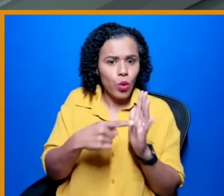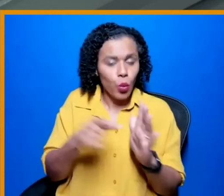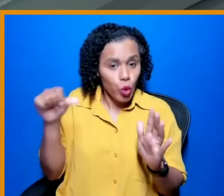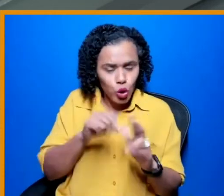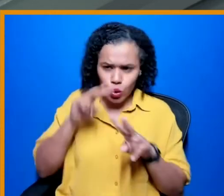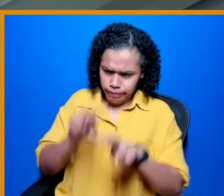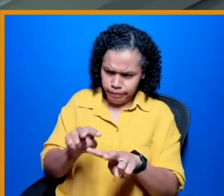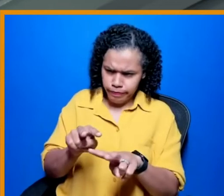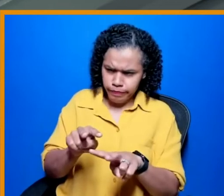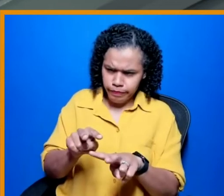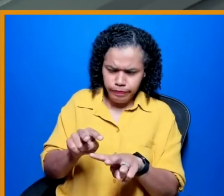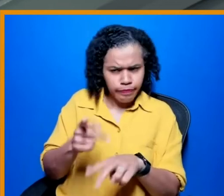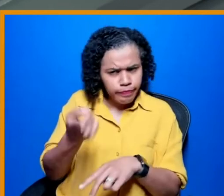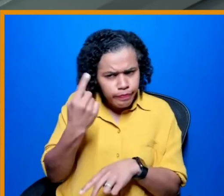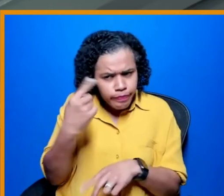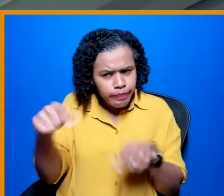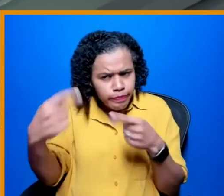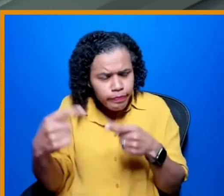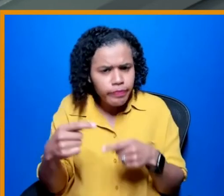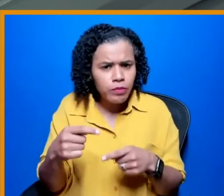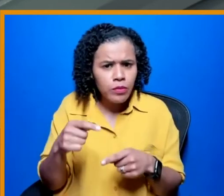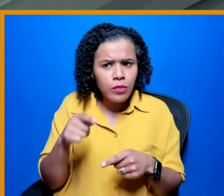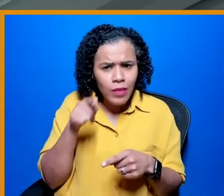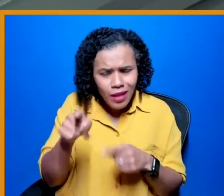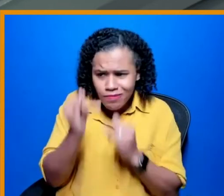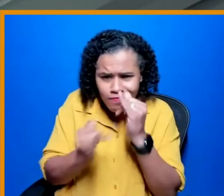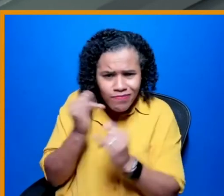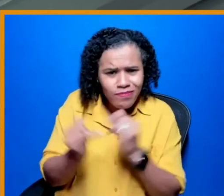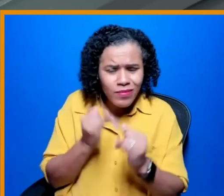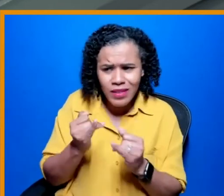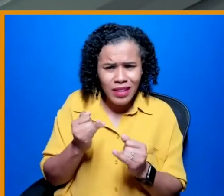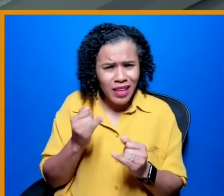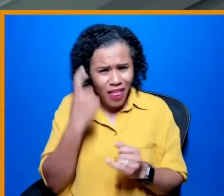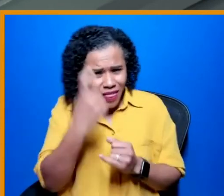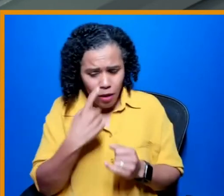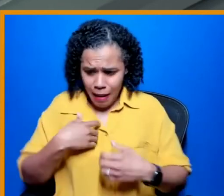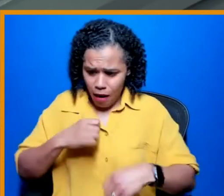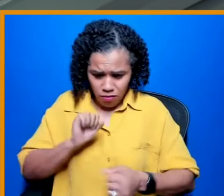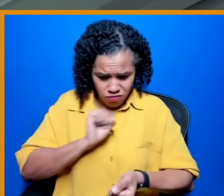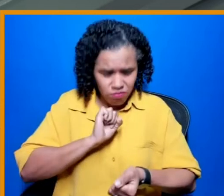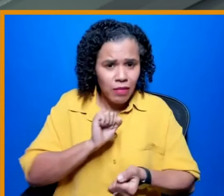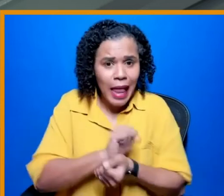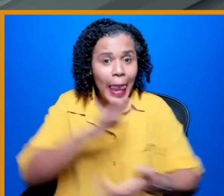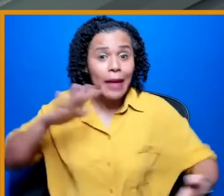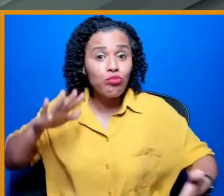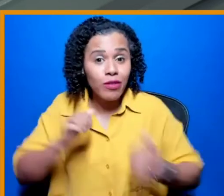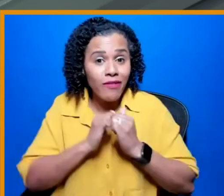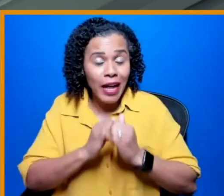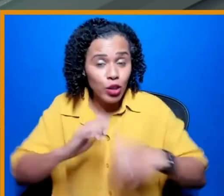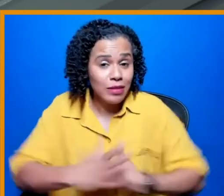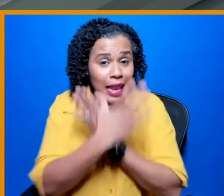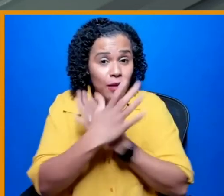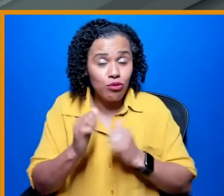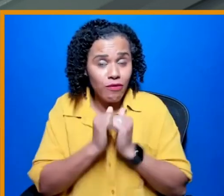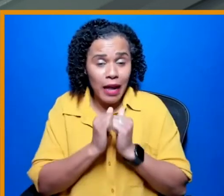show how it is so critically an antithesis to our liberal values. For example, the Elections Bill, introducing